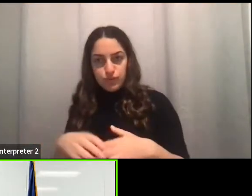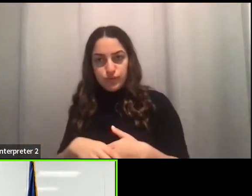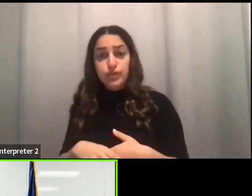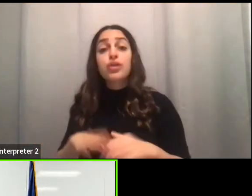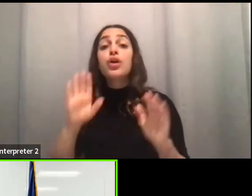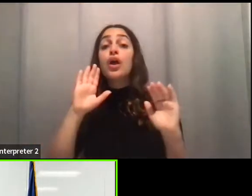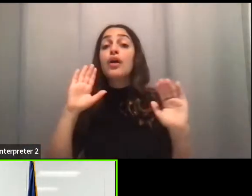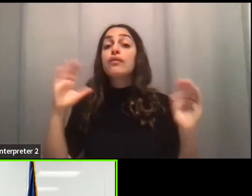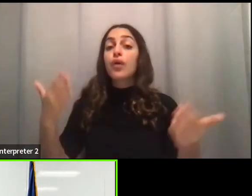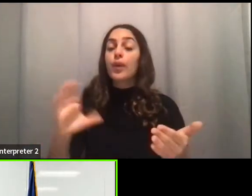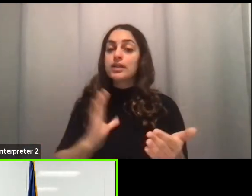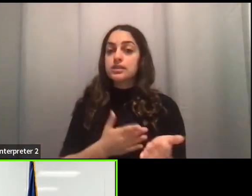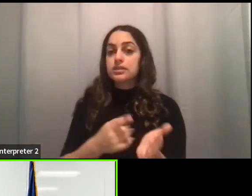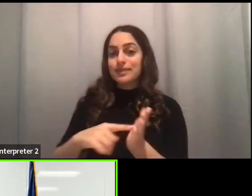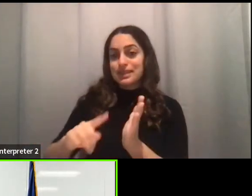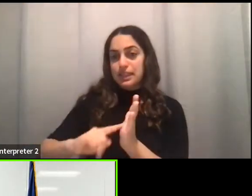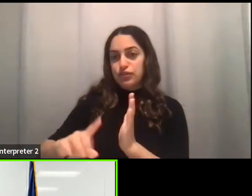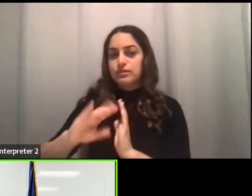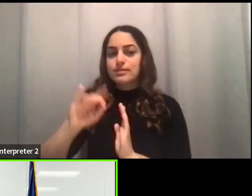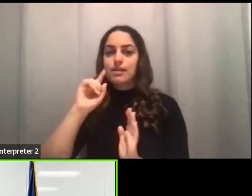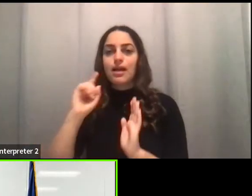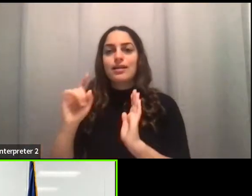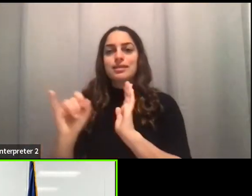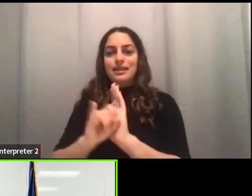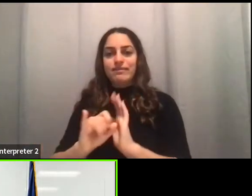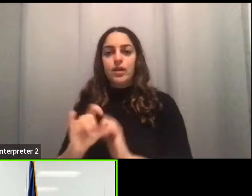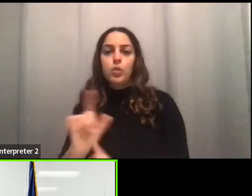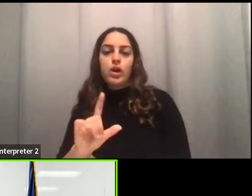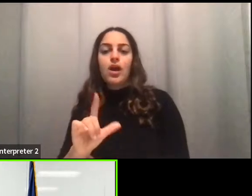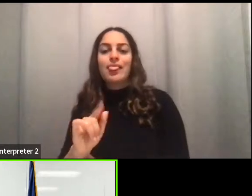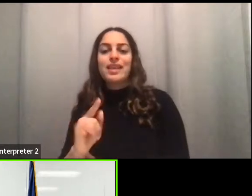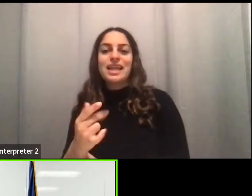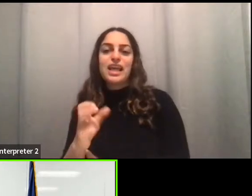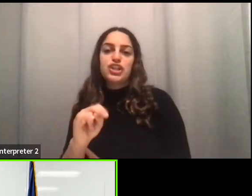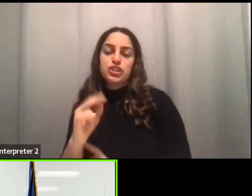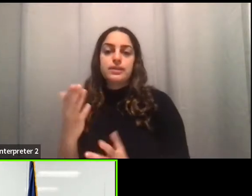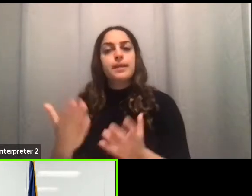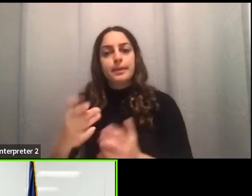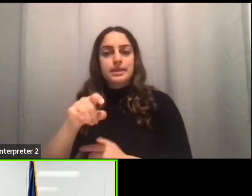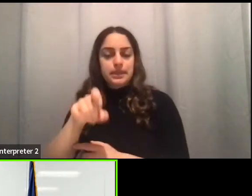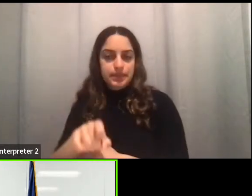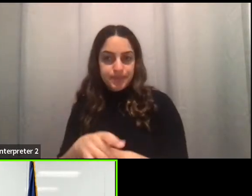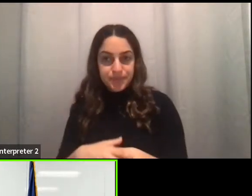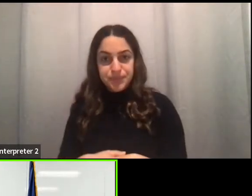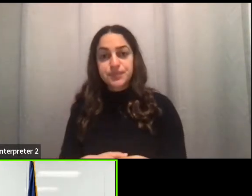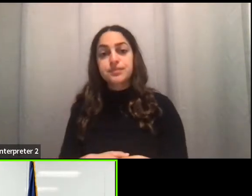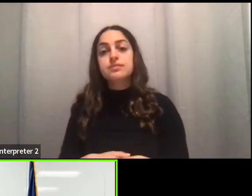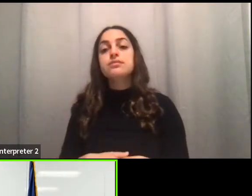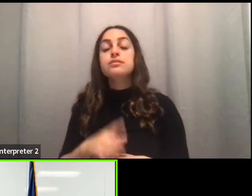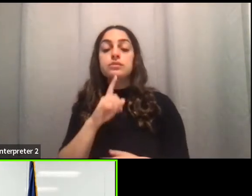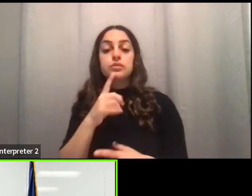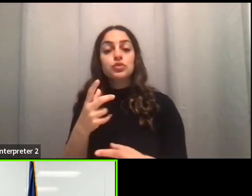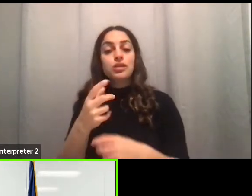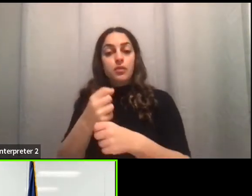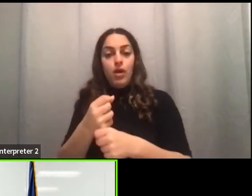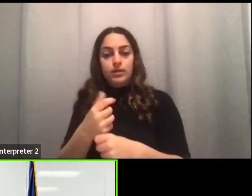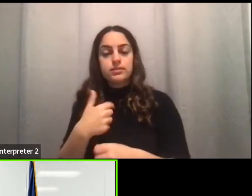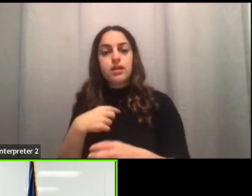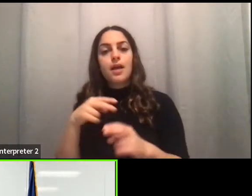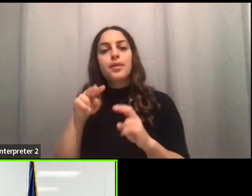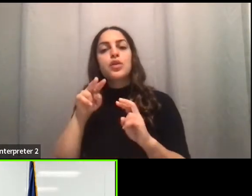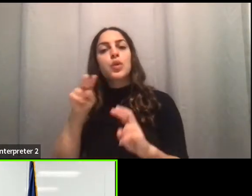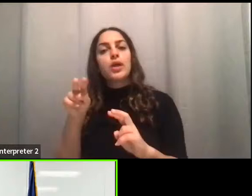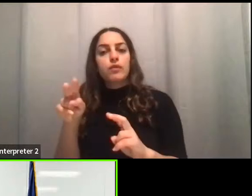investigations and identify where litigation may be necessary in summary i am looking forward to